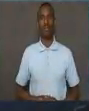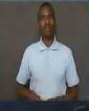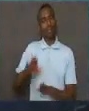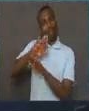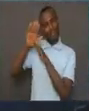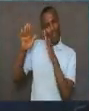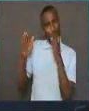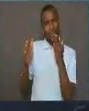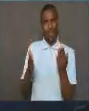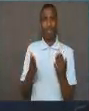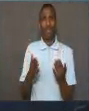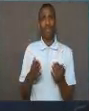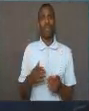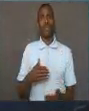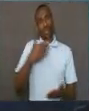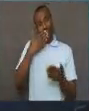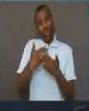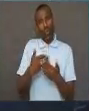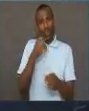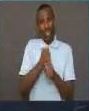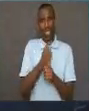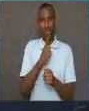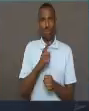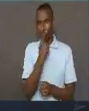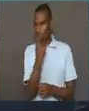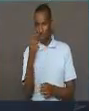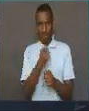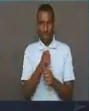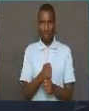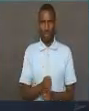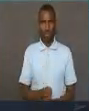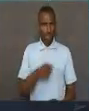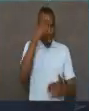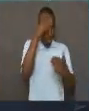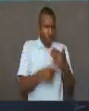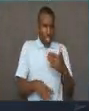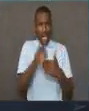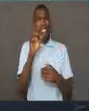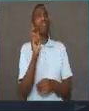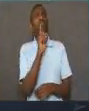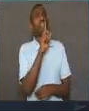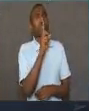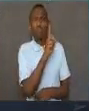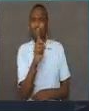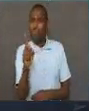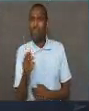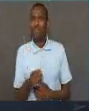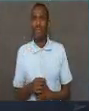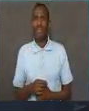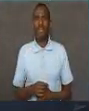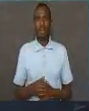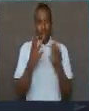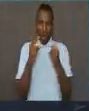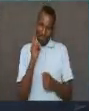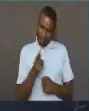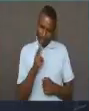Well done, everyone. What were your results? Let us quickly